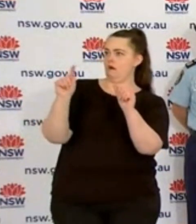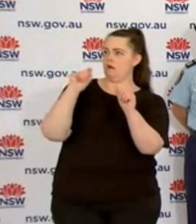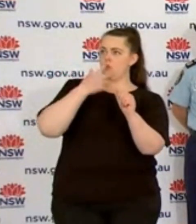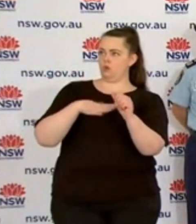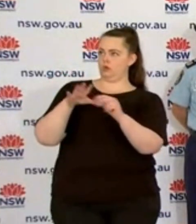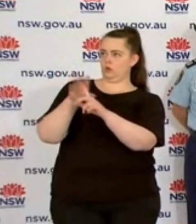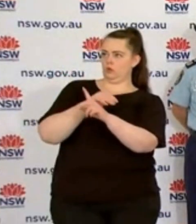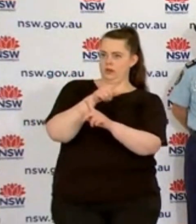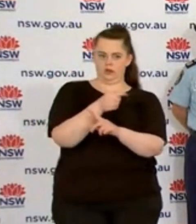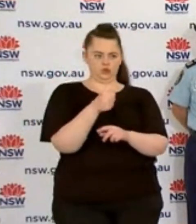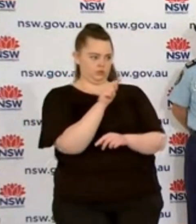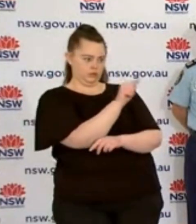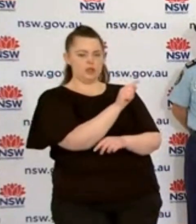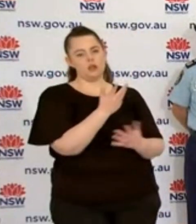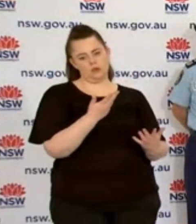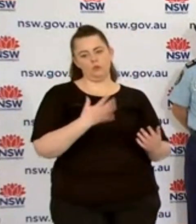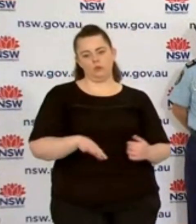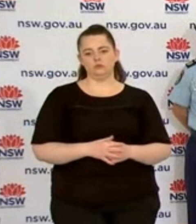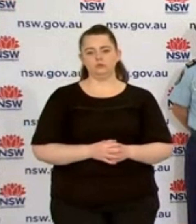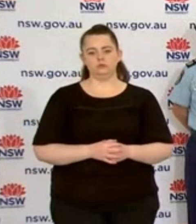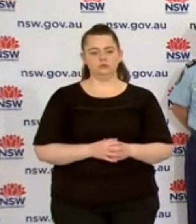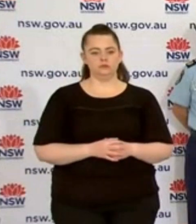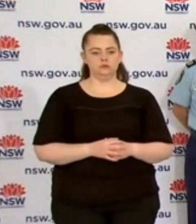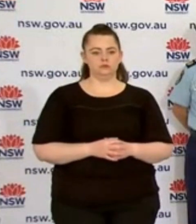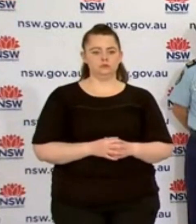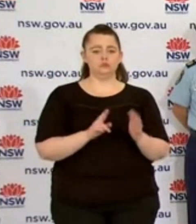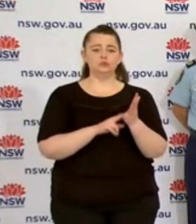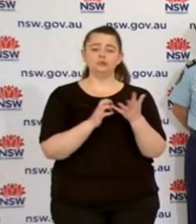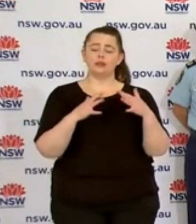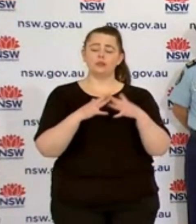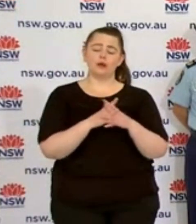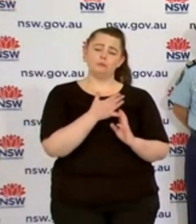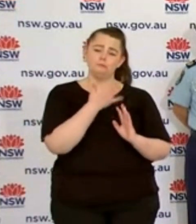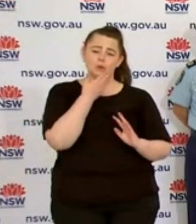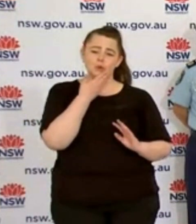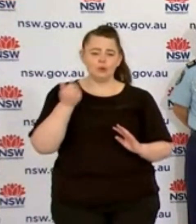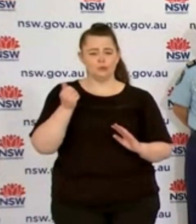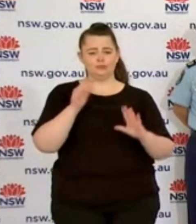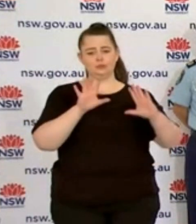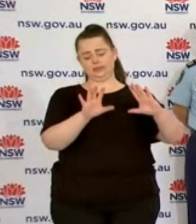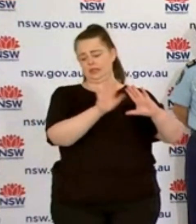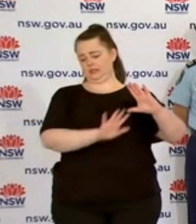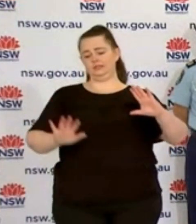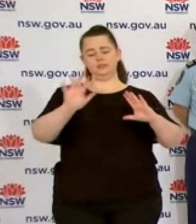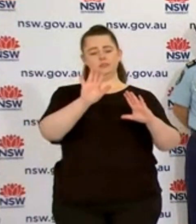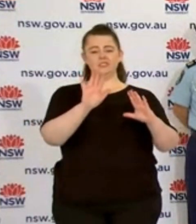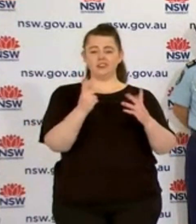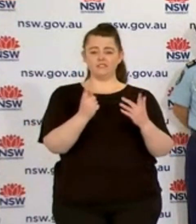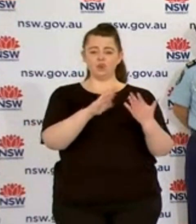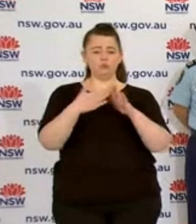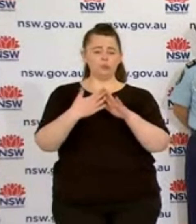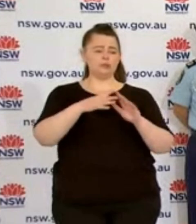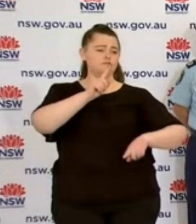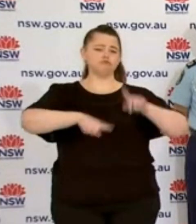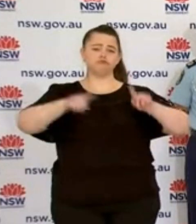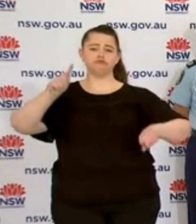areas of concern. But as you know, New South Wales is a big, beautiful place with many diverse communities, and the situation in Western